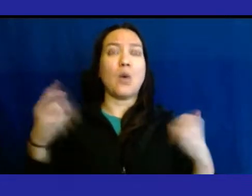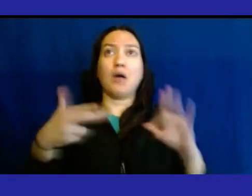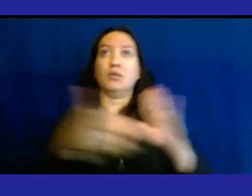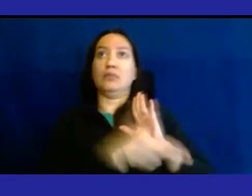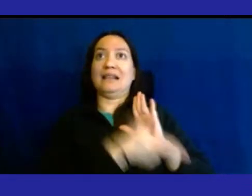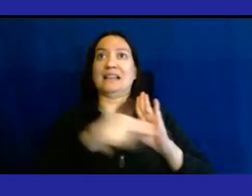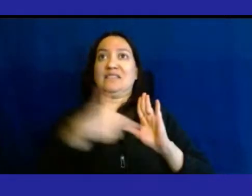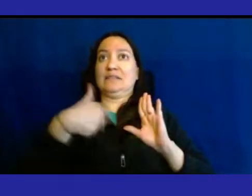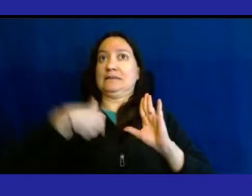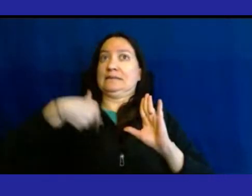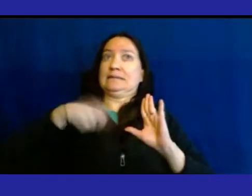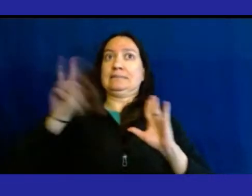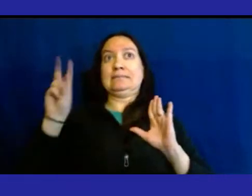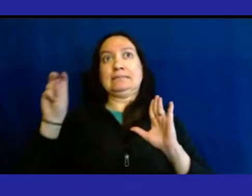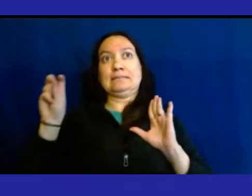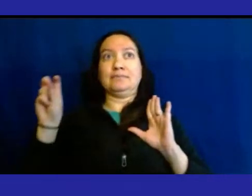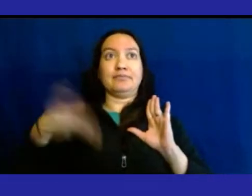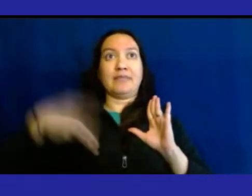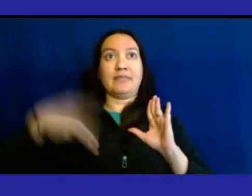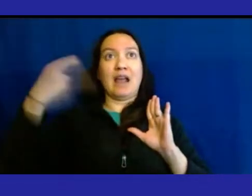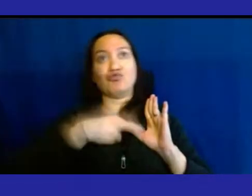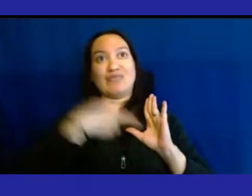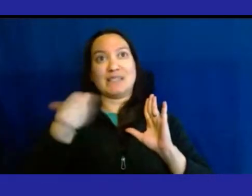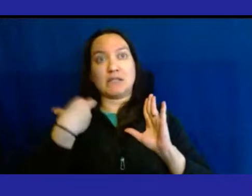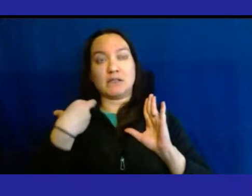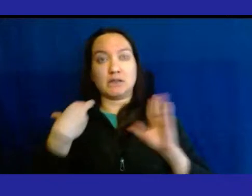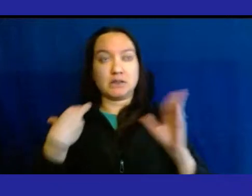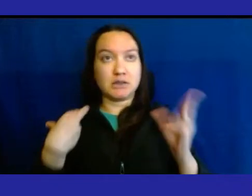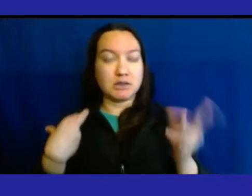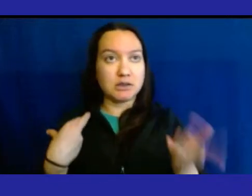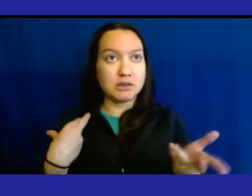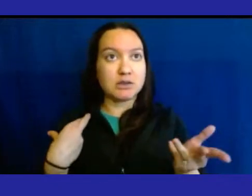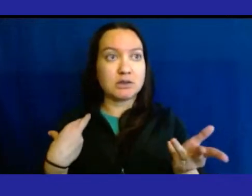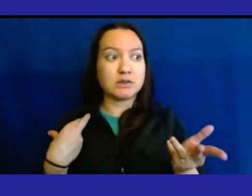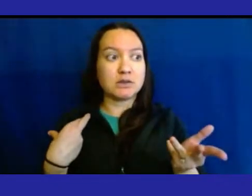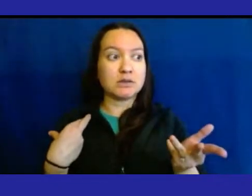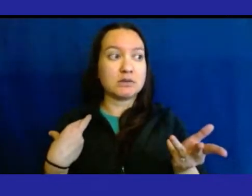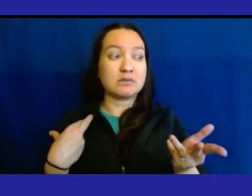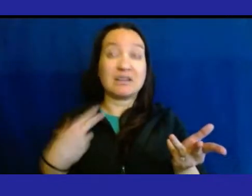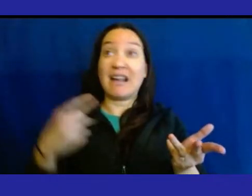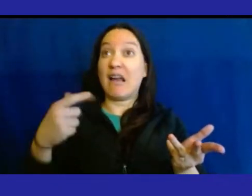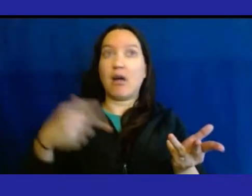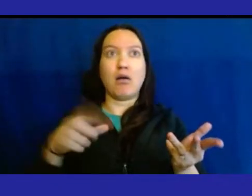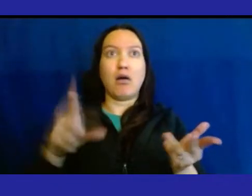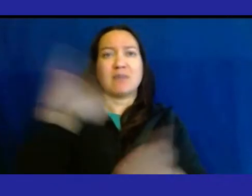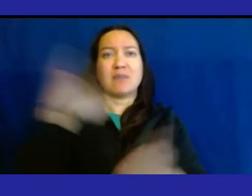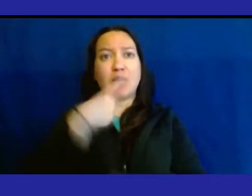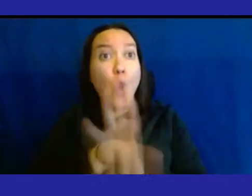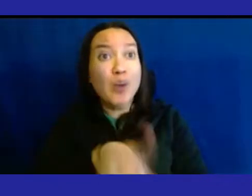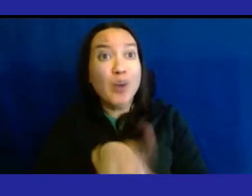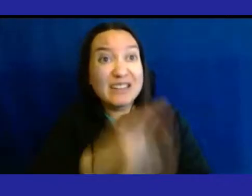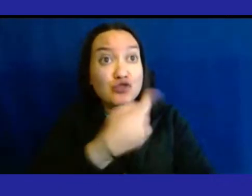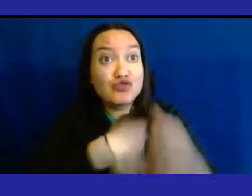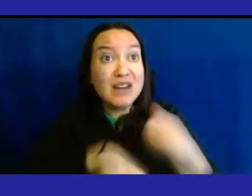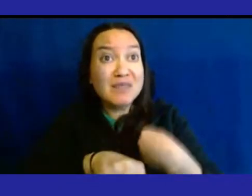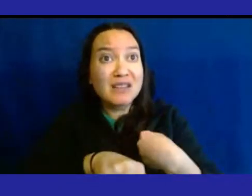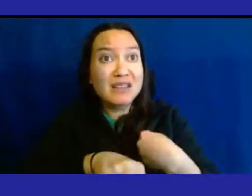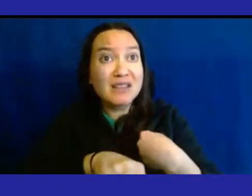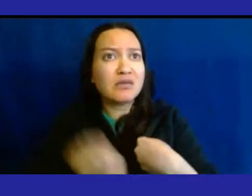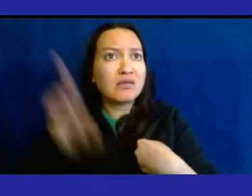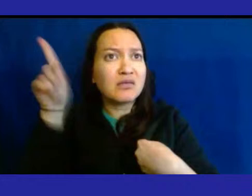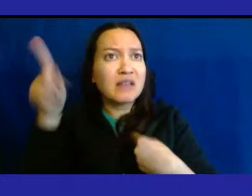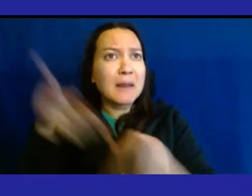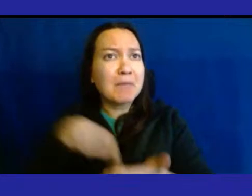as high risk, and I've been told I need a transplant. Does the health plan pay for it if they use a